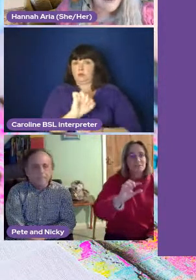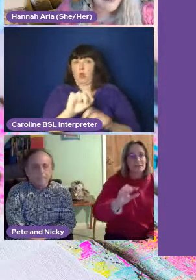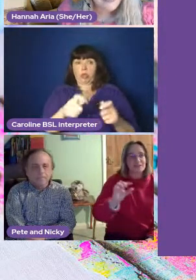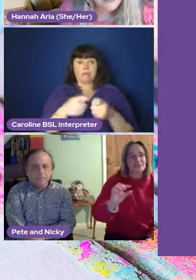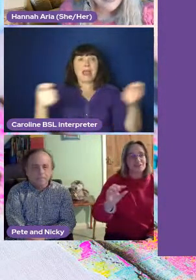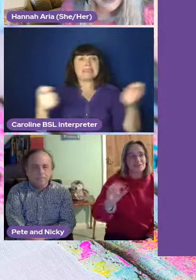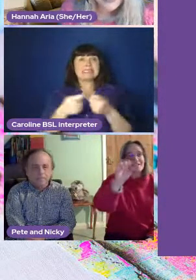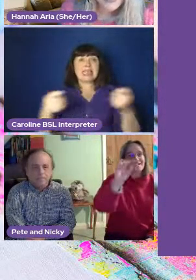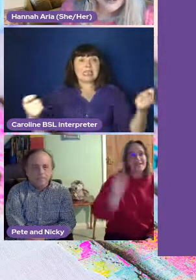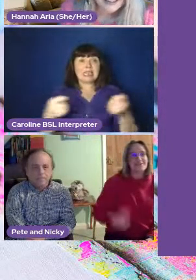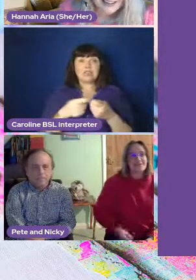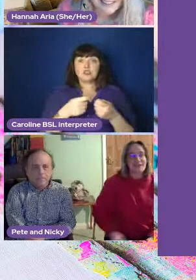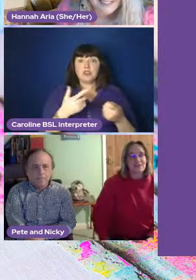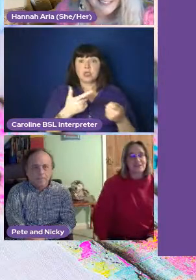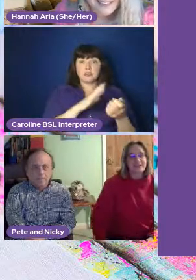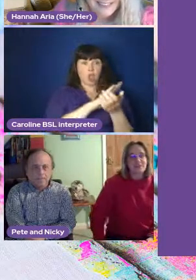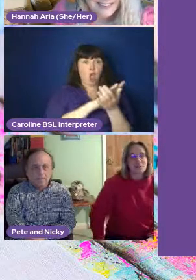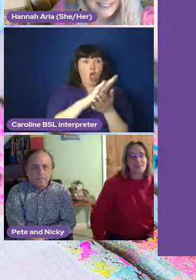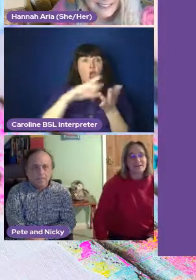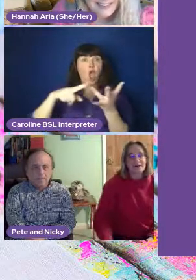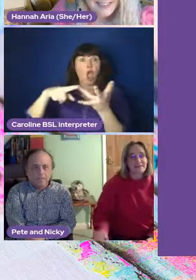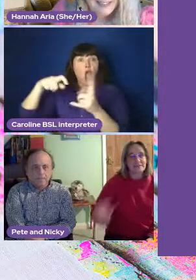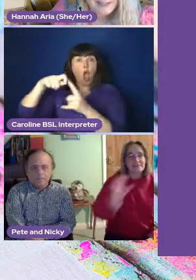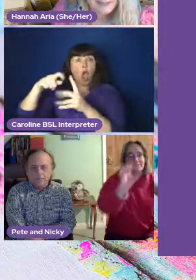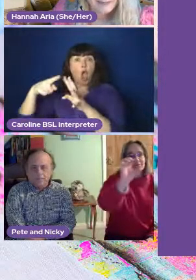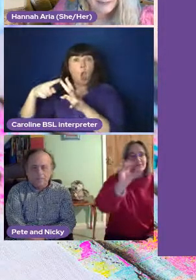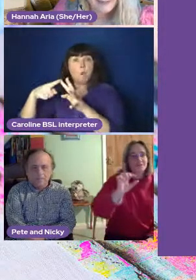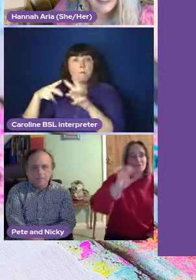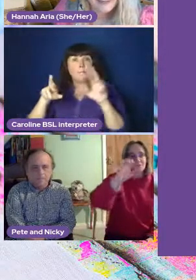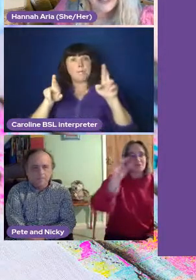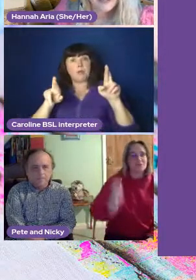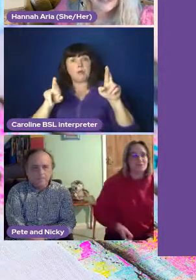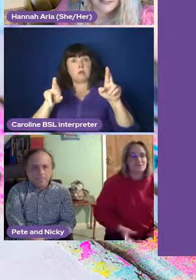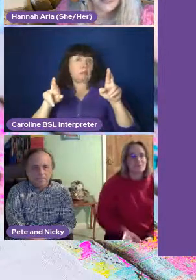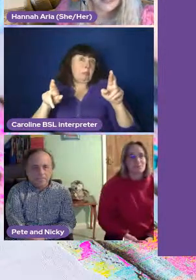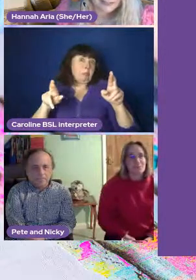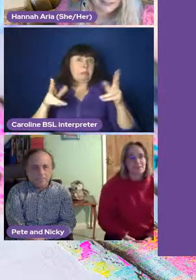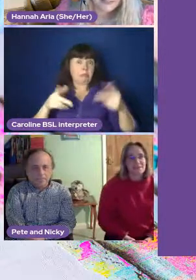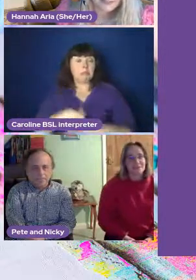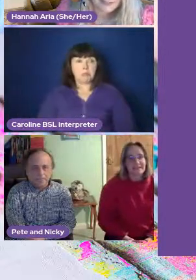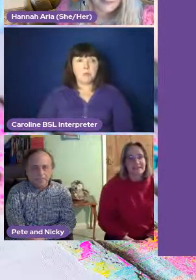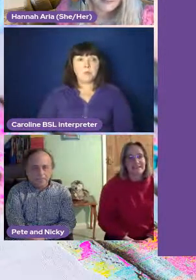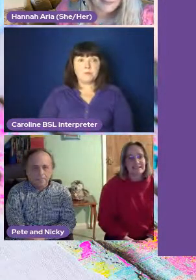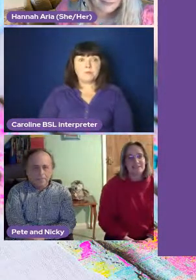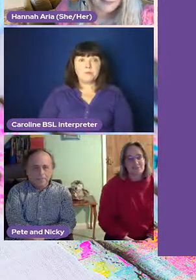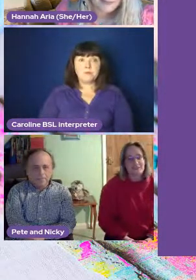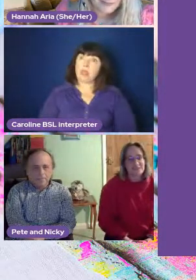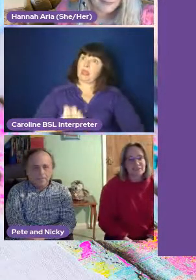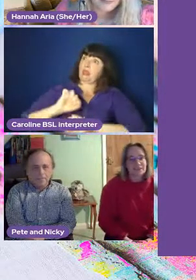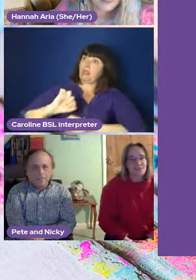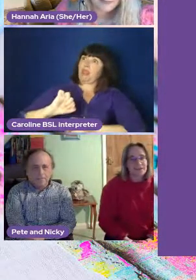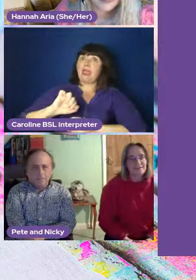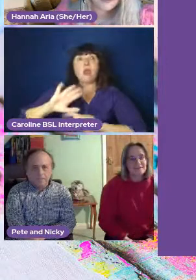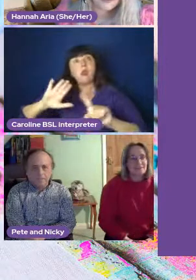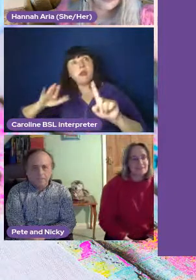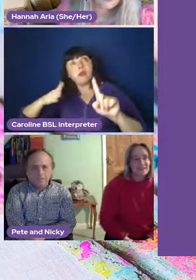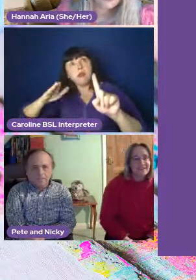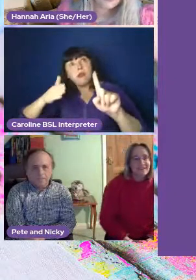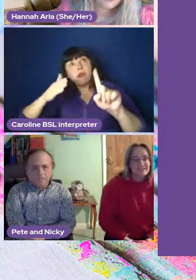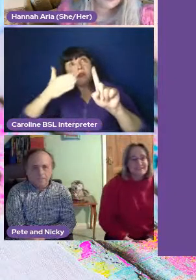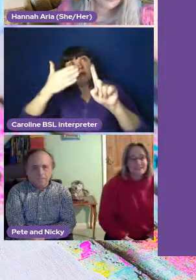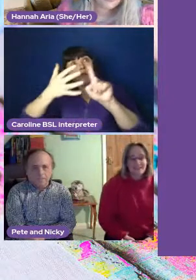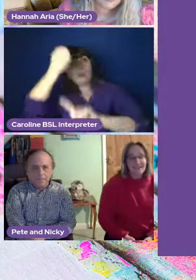it's loads of... Oh, I see. It's WI, you know, sort of that WIs have sent in and things they're doing and